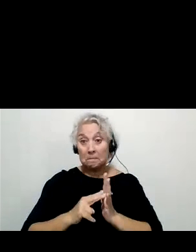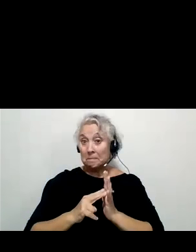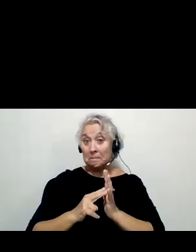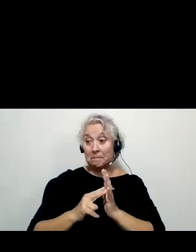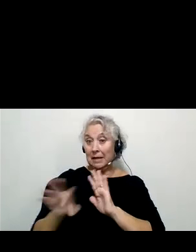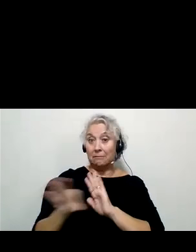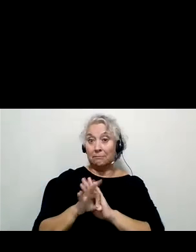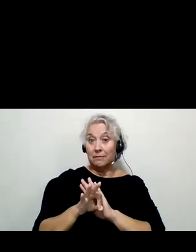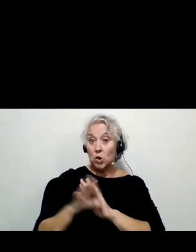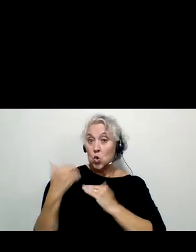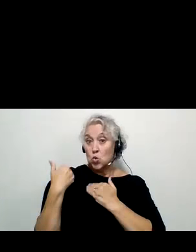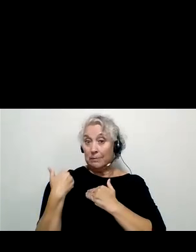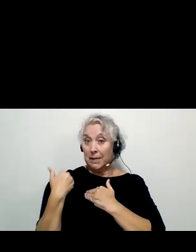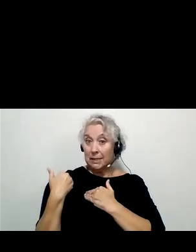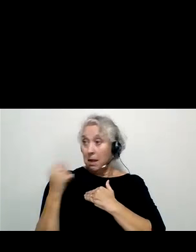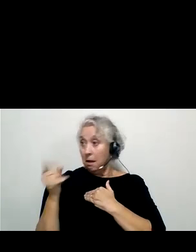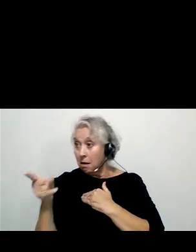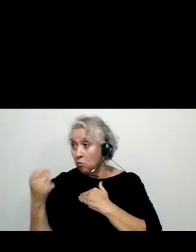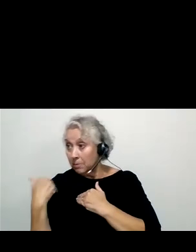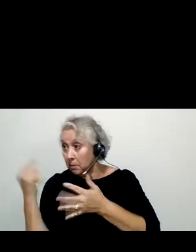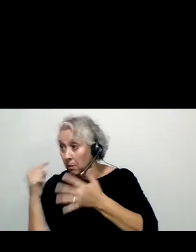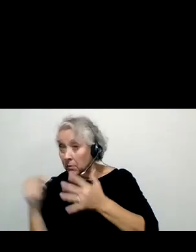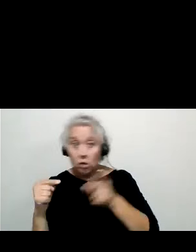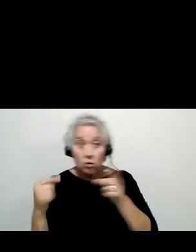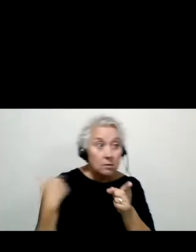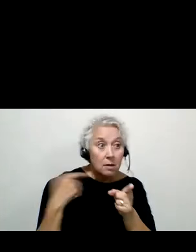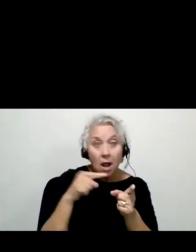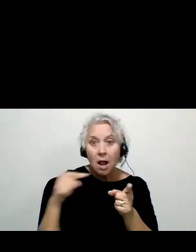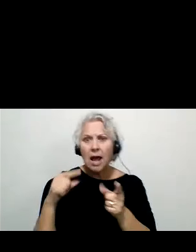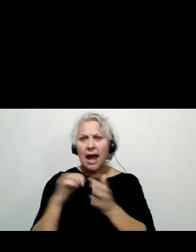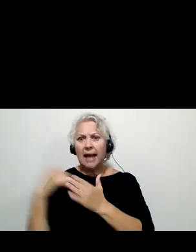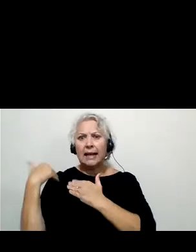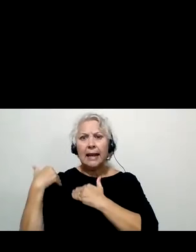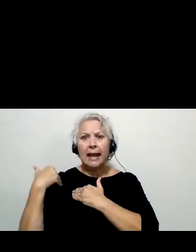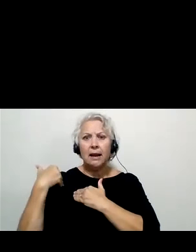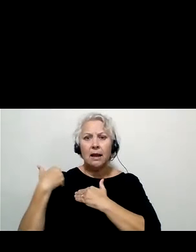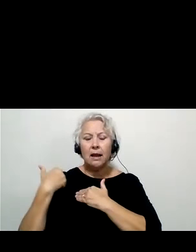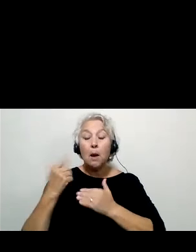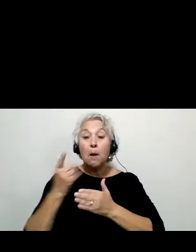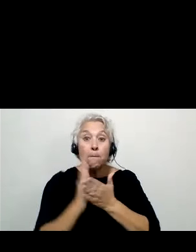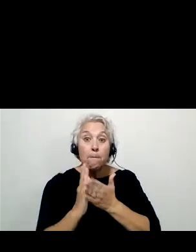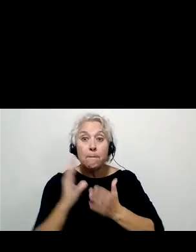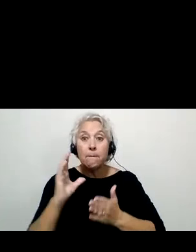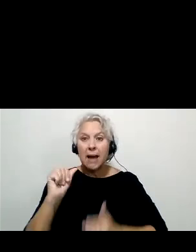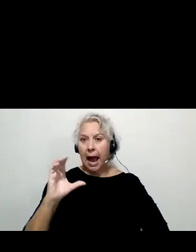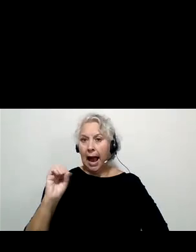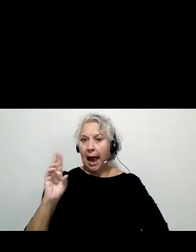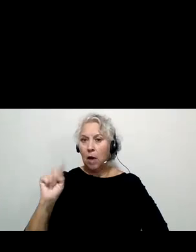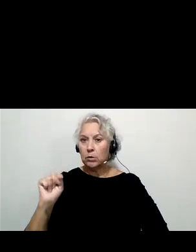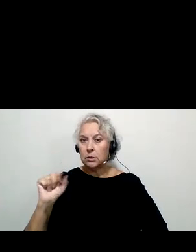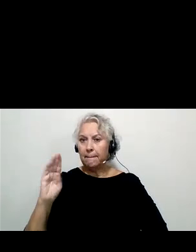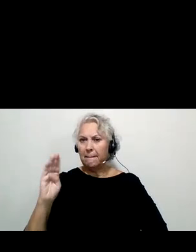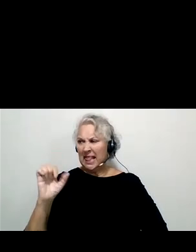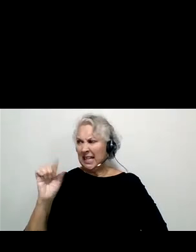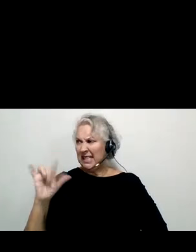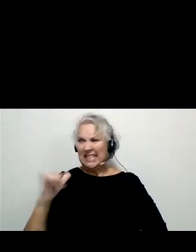of responsibilities and the establishment of accountability. One of the parts of my dissertation, I